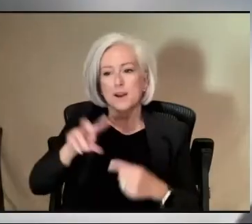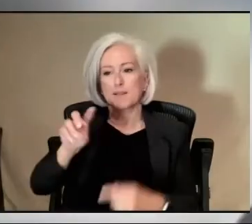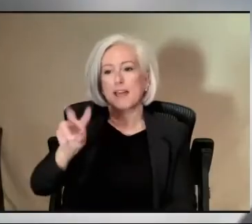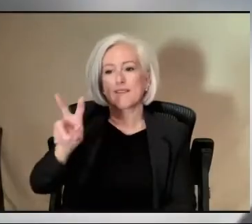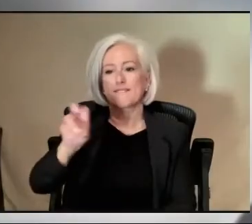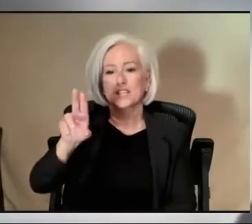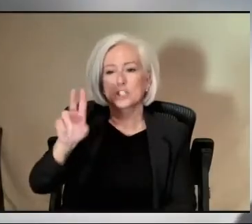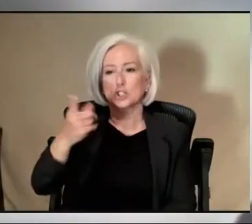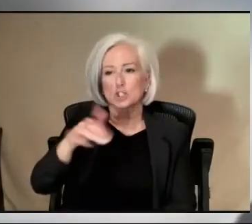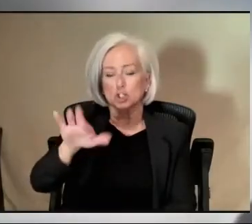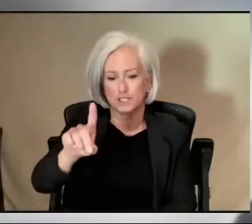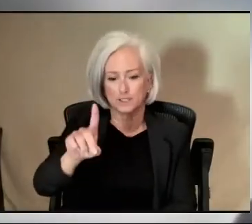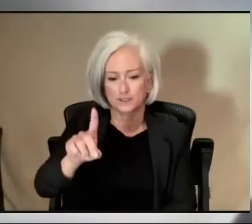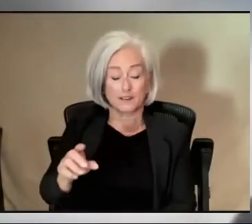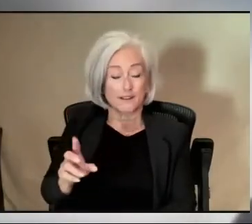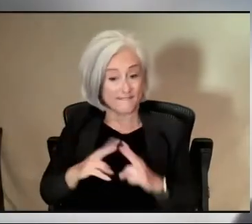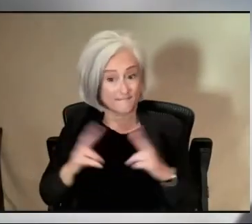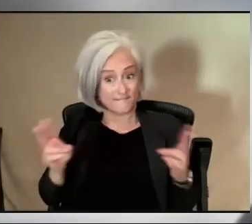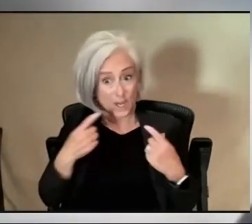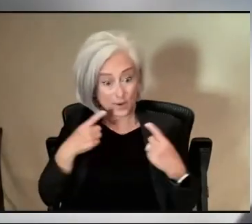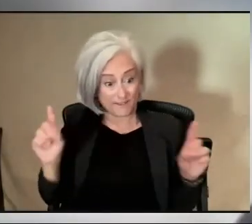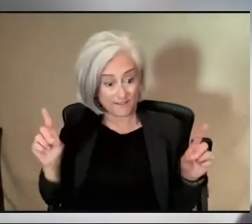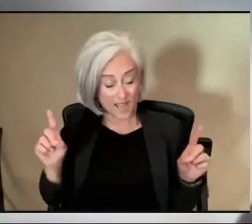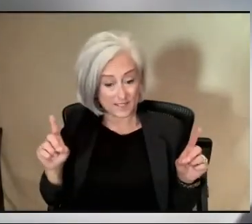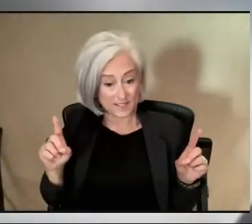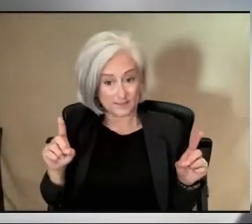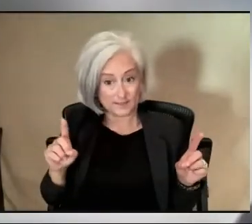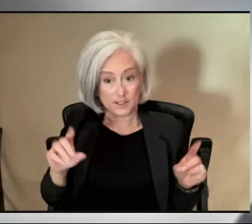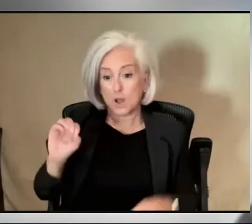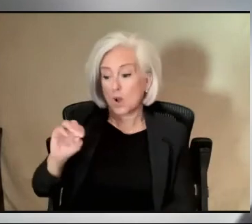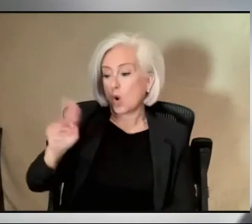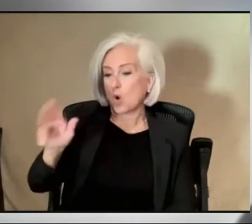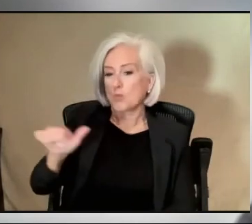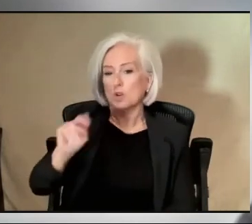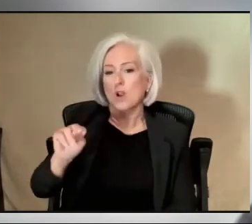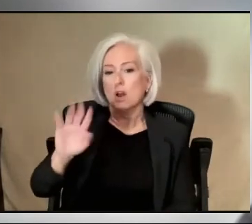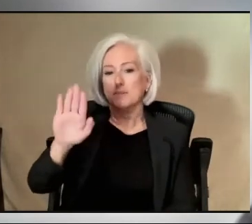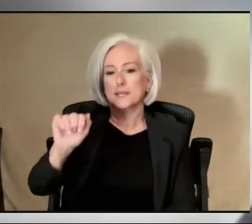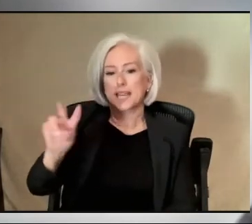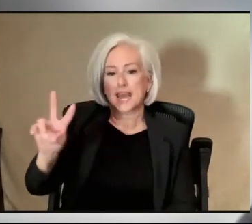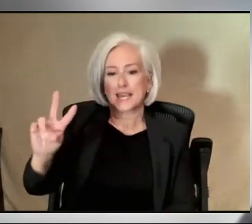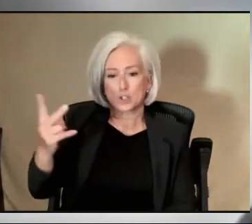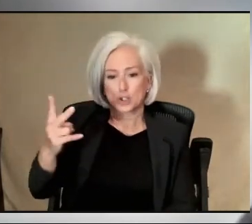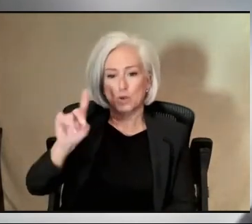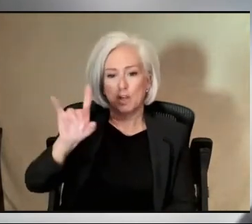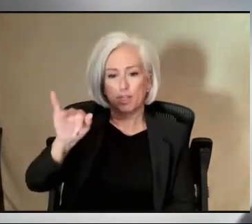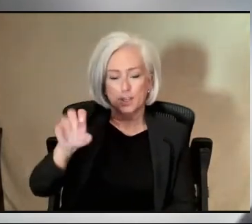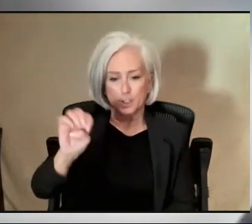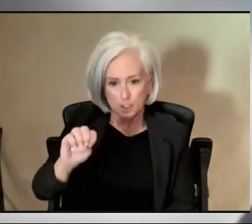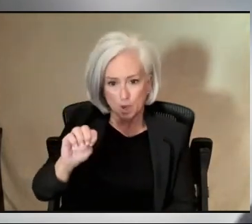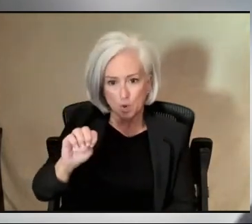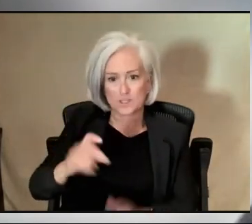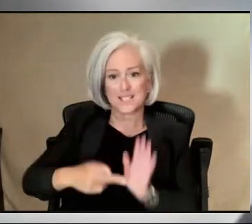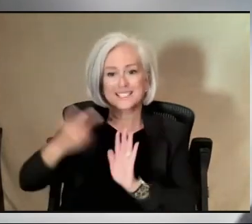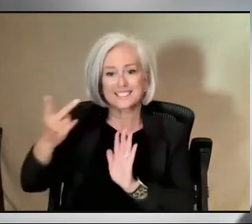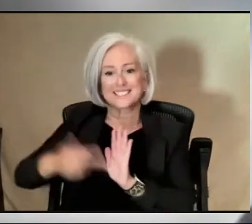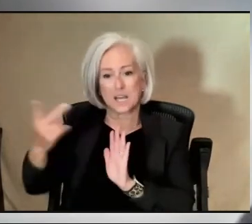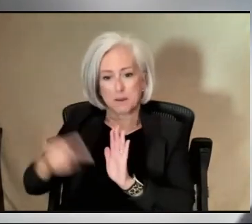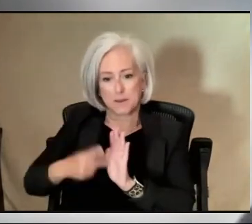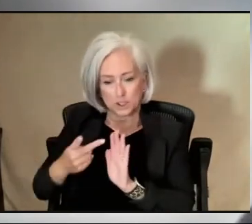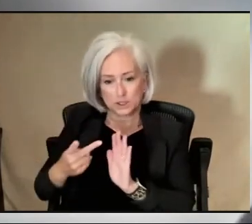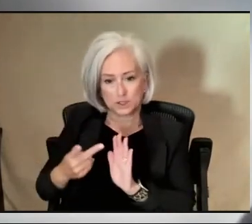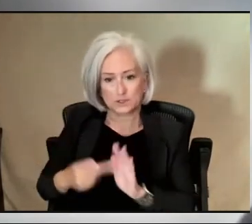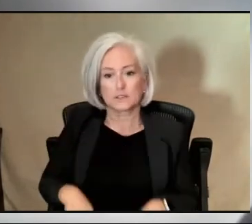Very effective, but in the face of Omicron BA2, the dose is having to be doubled. So one